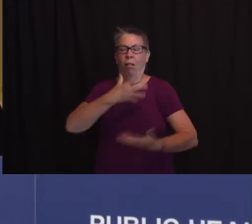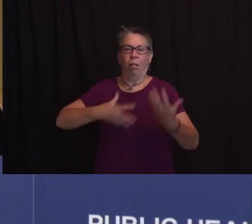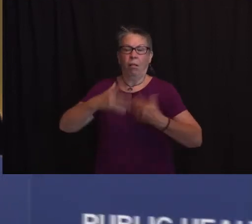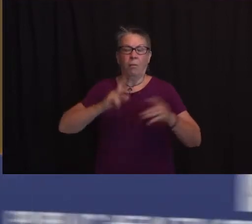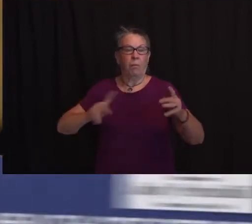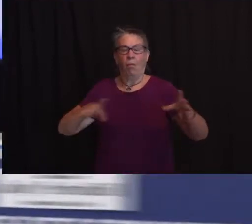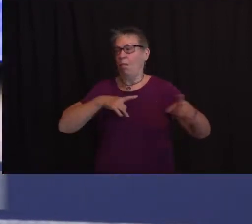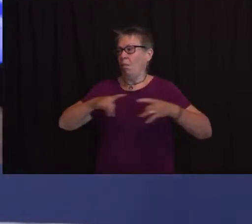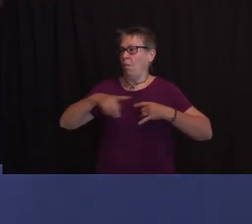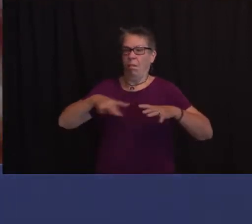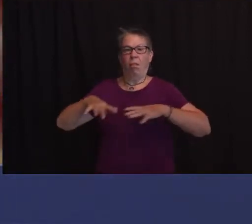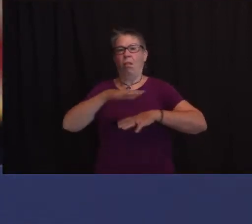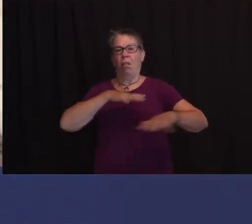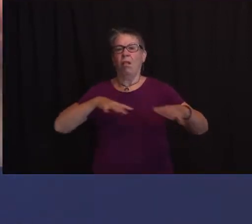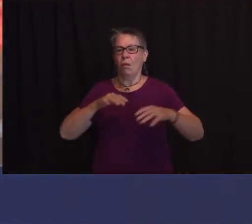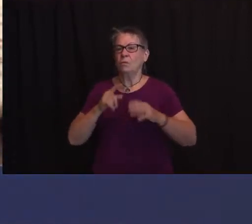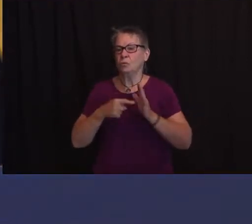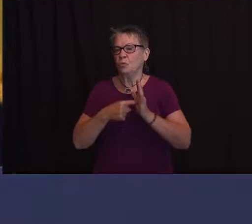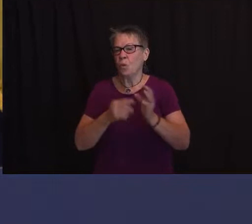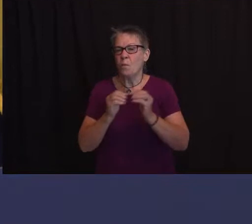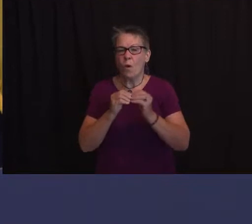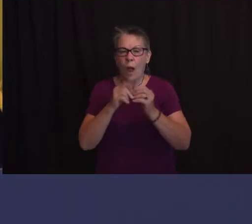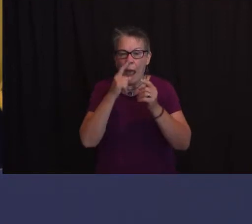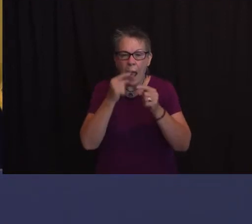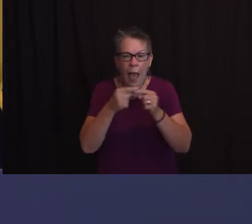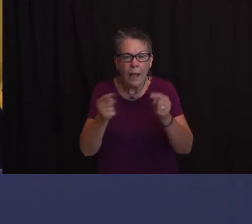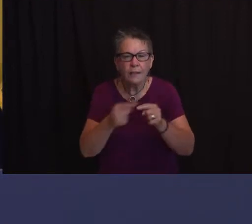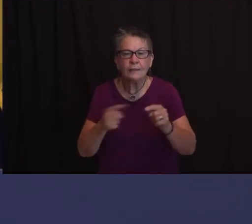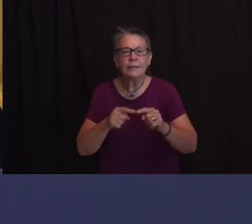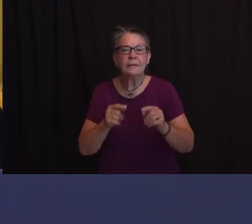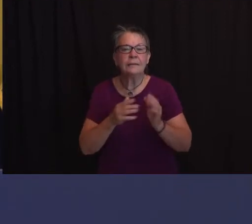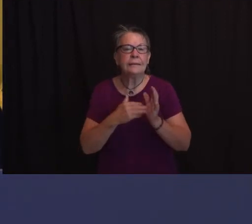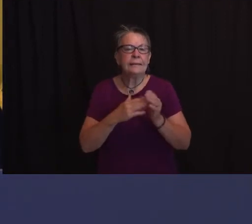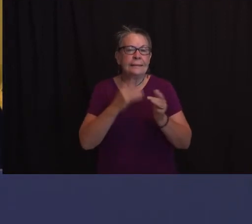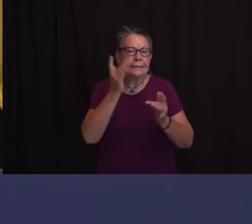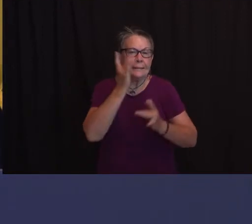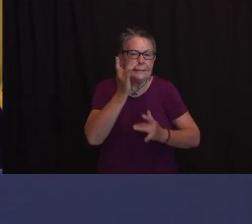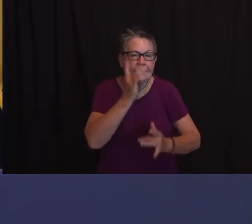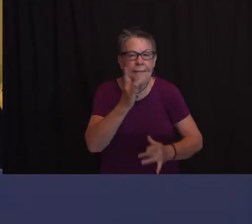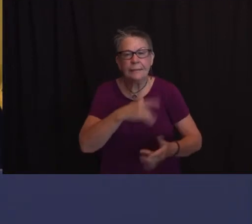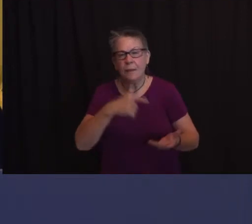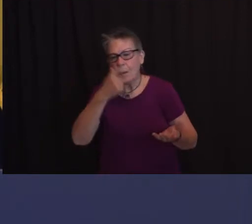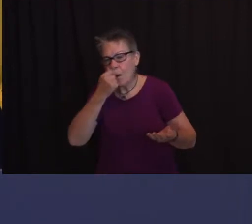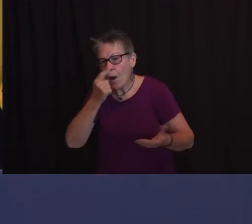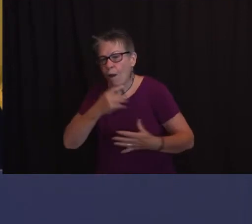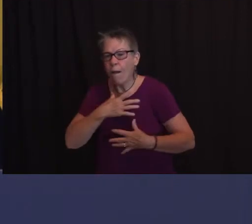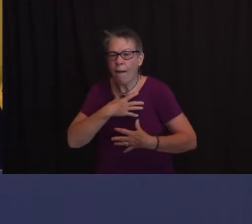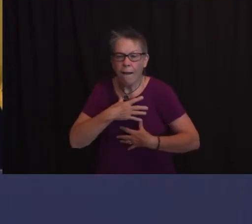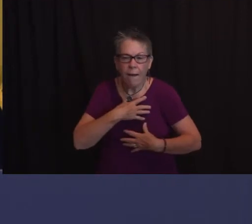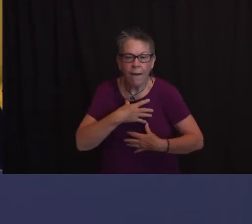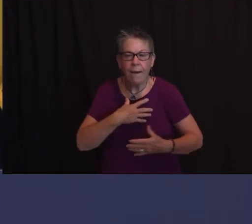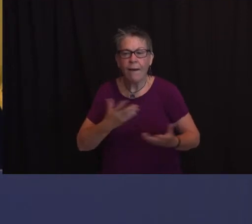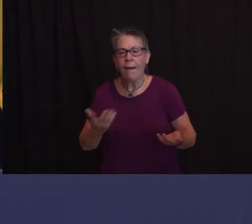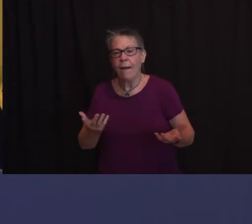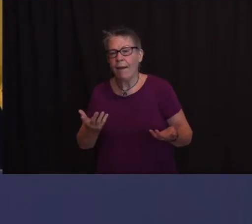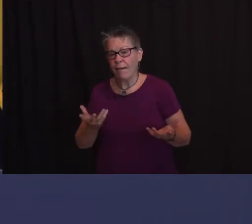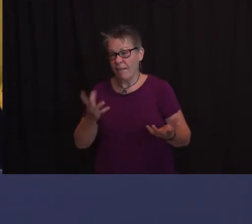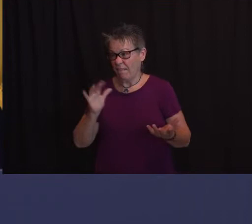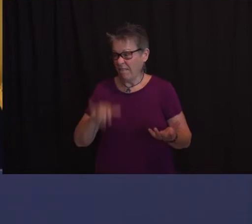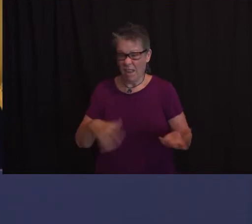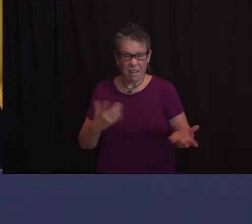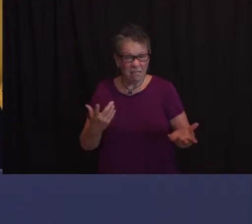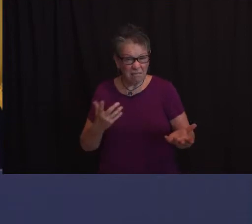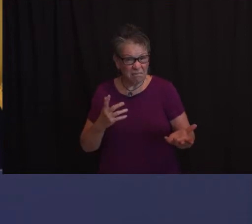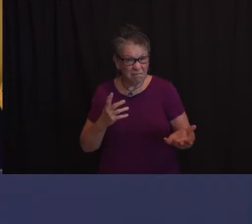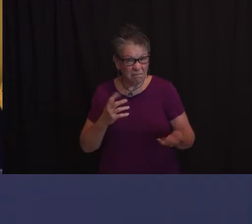You hate to say it, but it makes sense, right? As you get back to normal, that's largely, when we say we're back to normal, that's largely, people hear that, it's a really